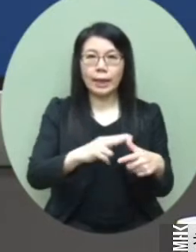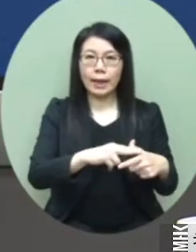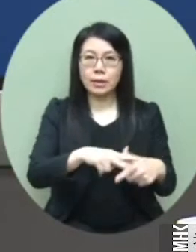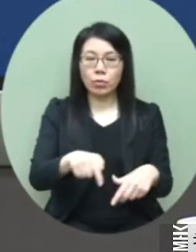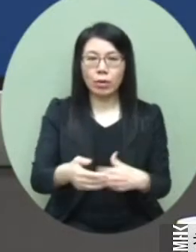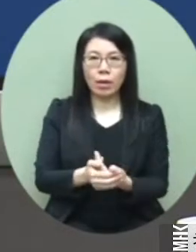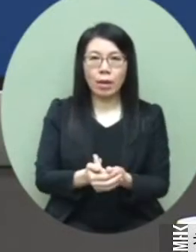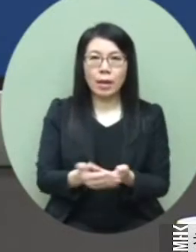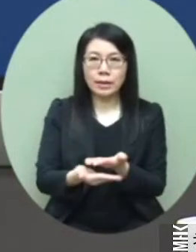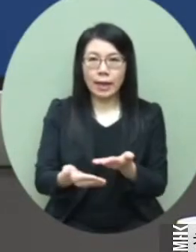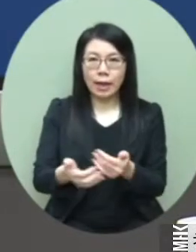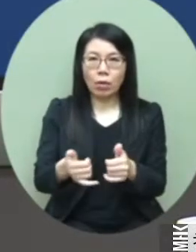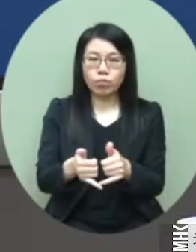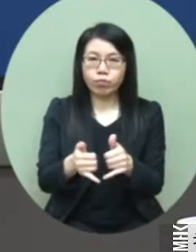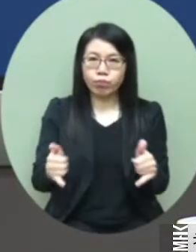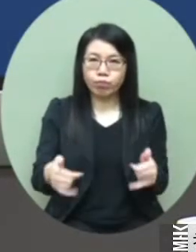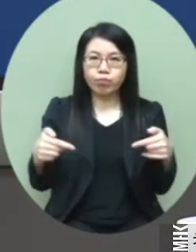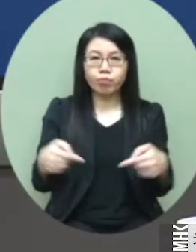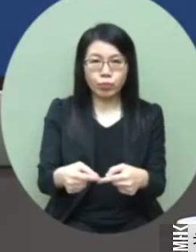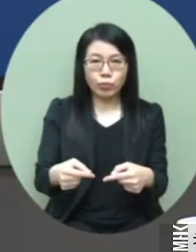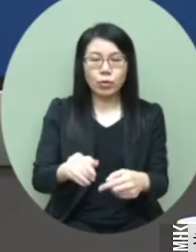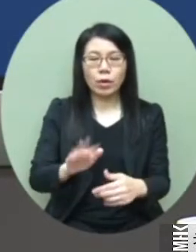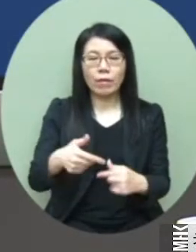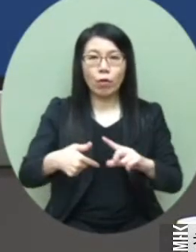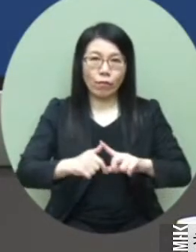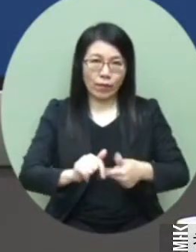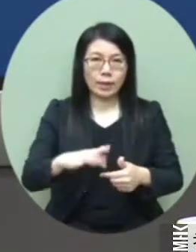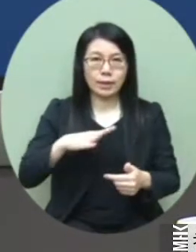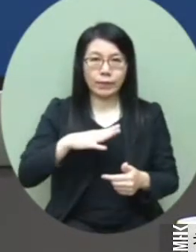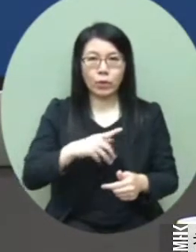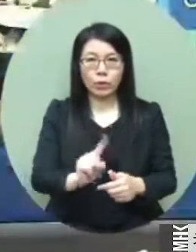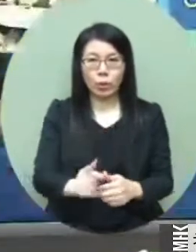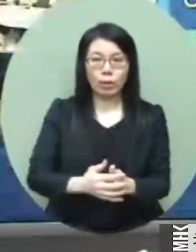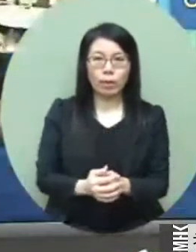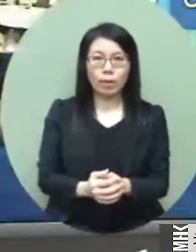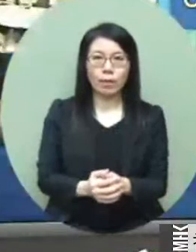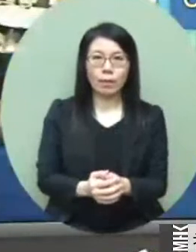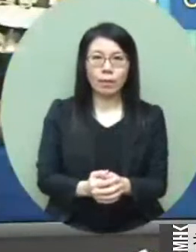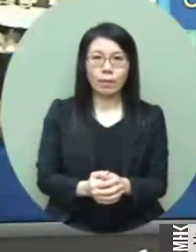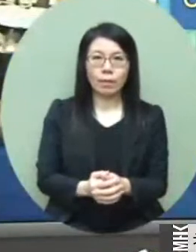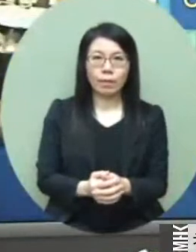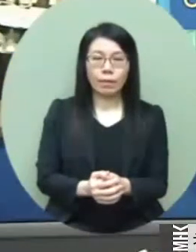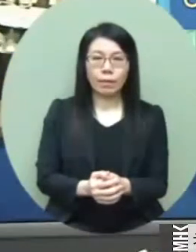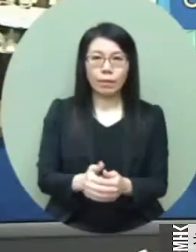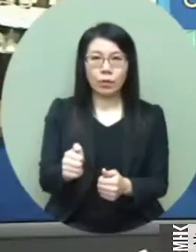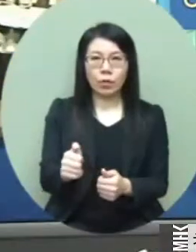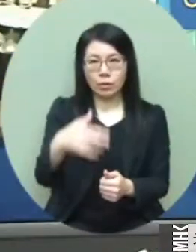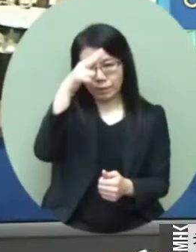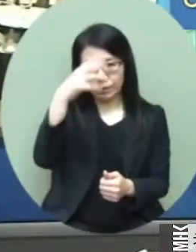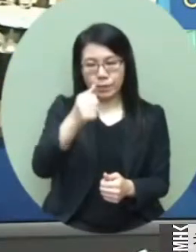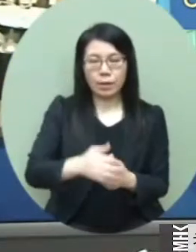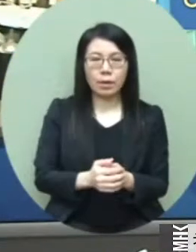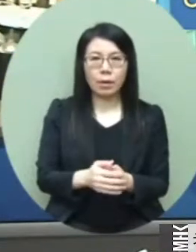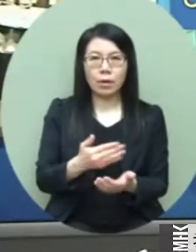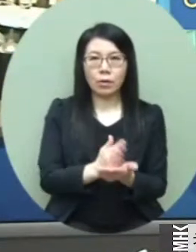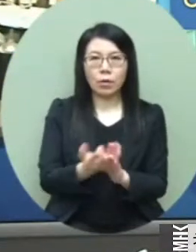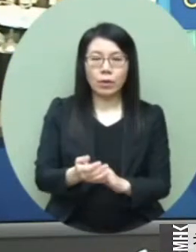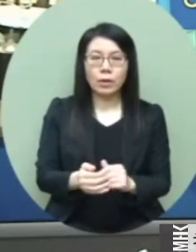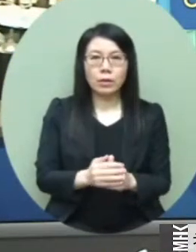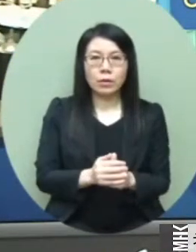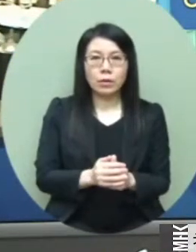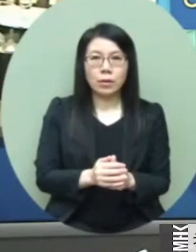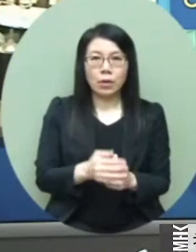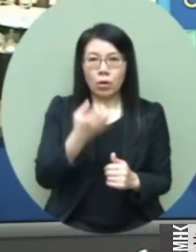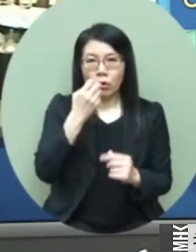Food and Health to explain to you the relaxation of social distancing measures. Thanks